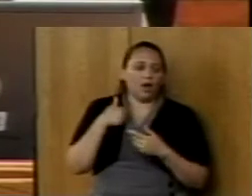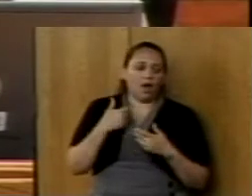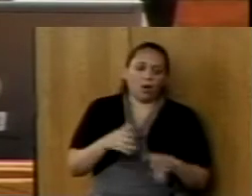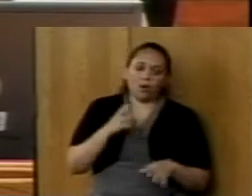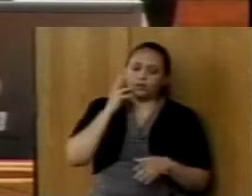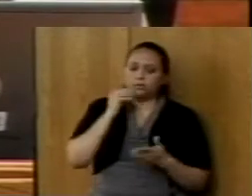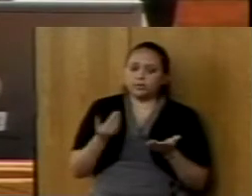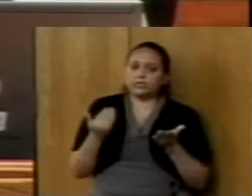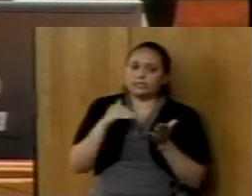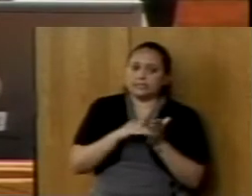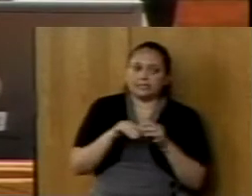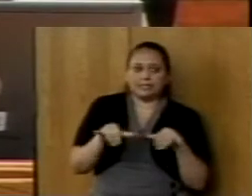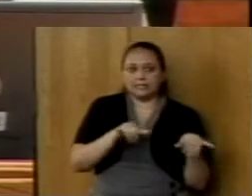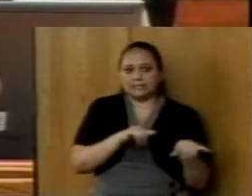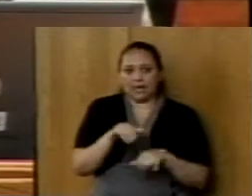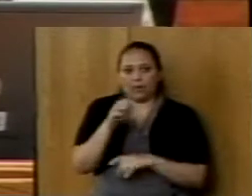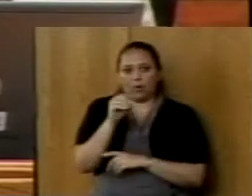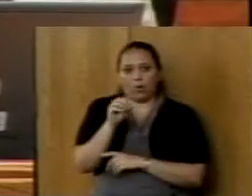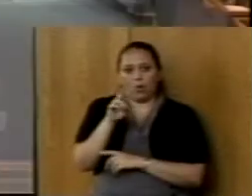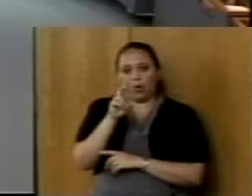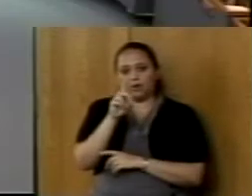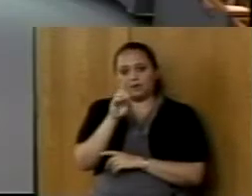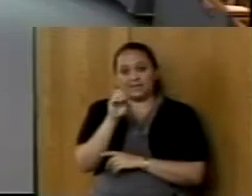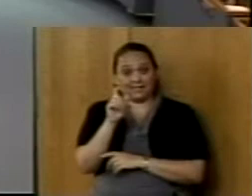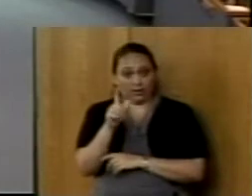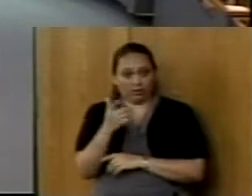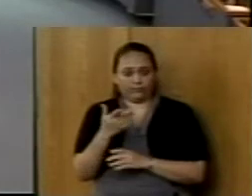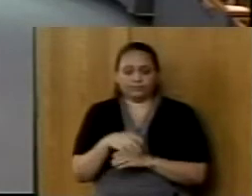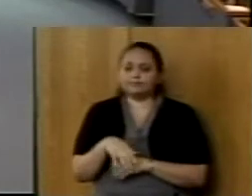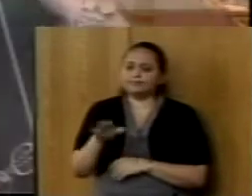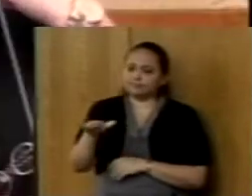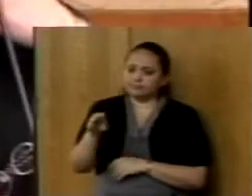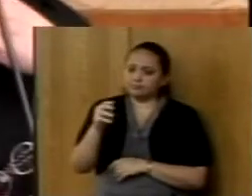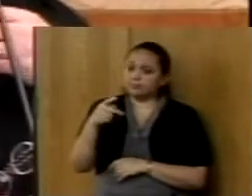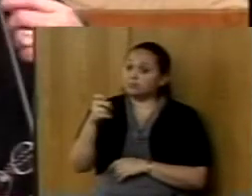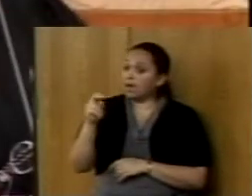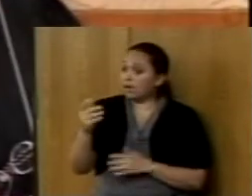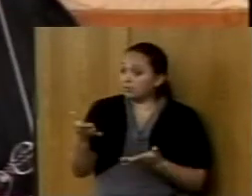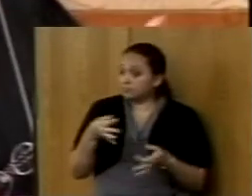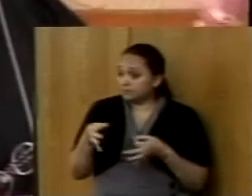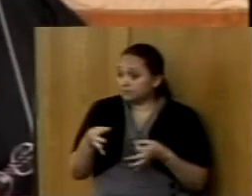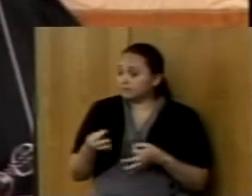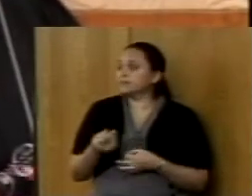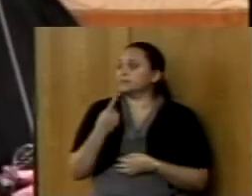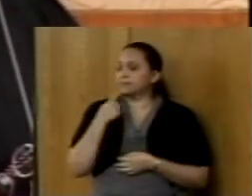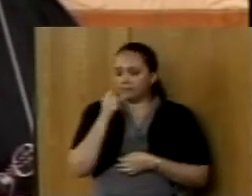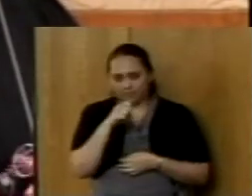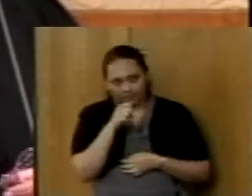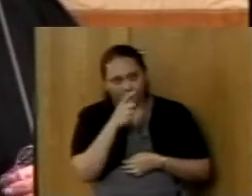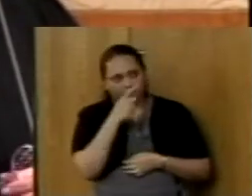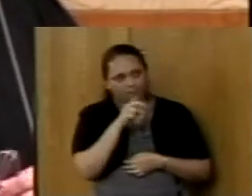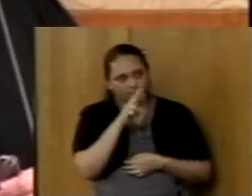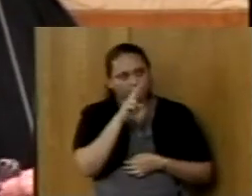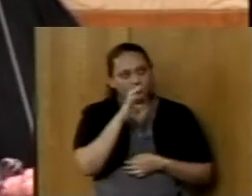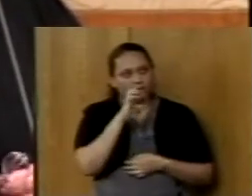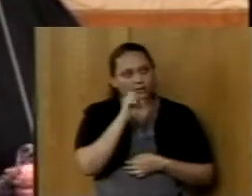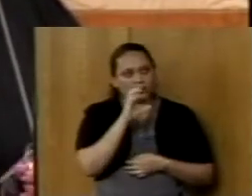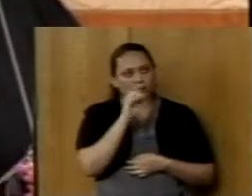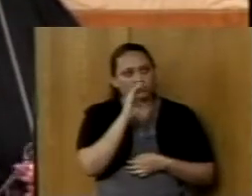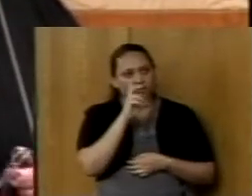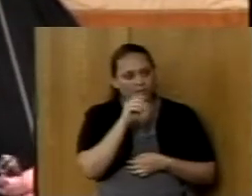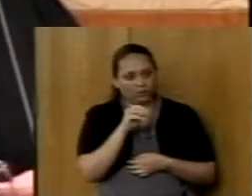the same ordeal. Mrs. Pena? Yes, Dr. Escobedo, Dr. Montoya, members of the